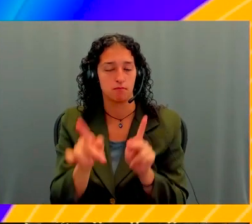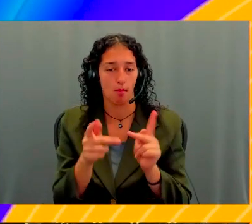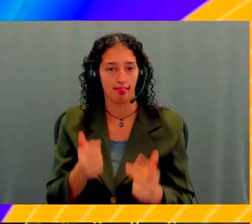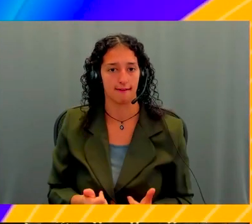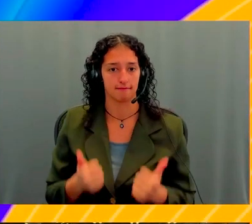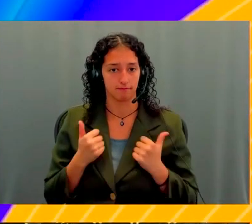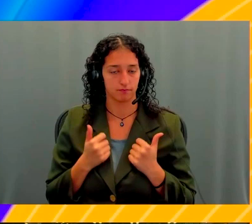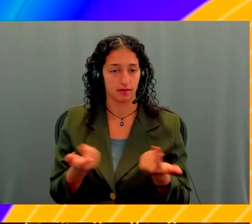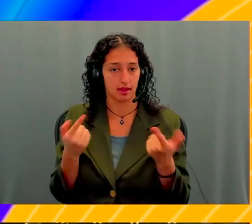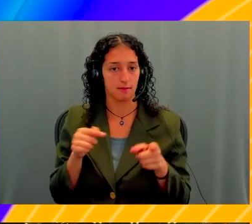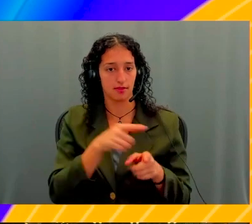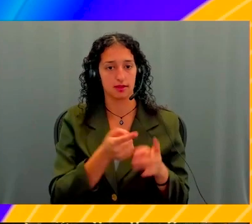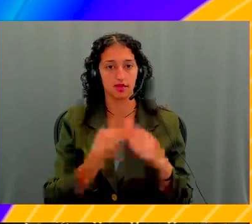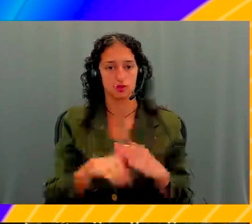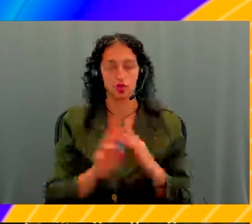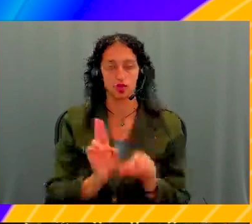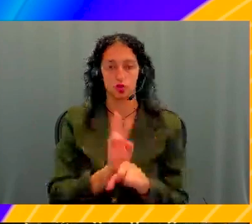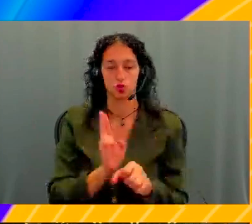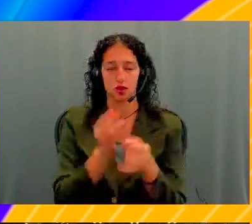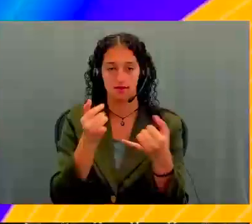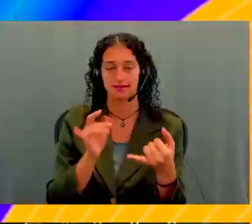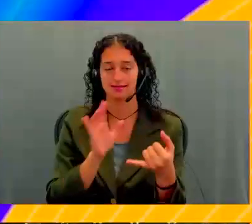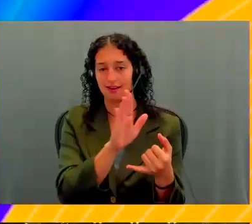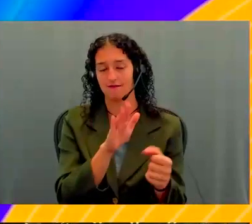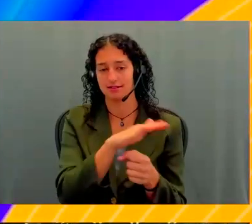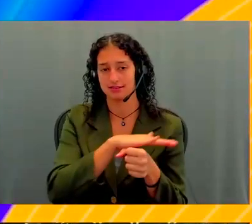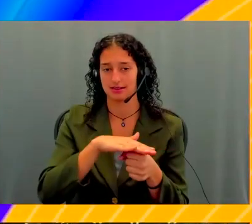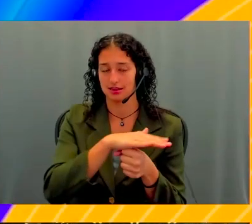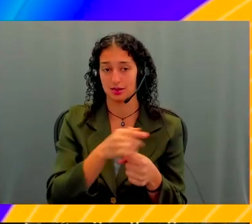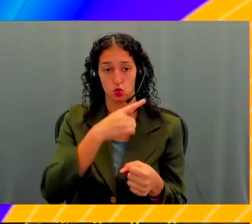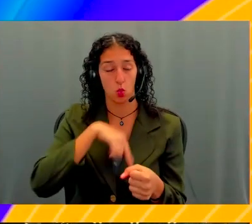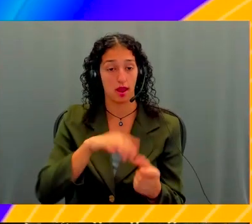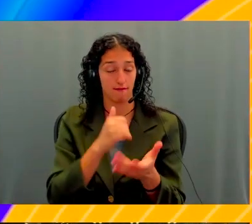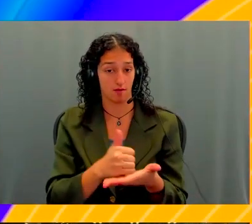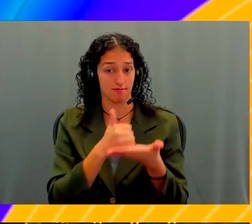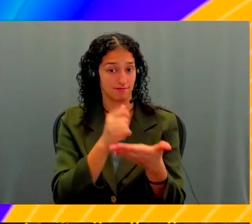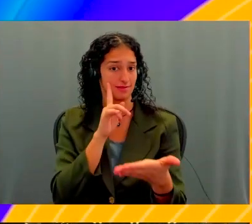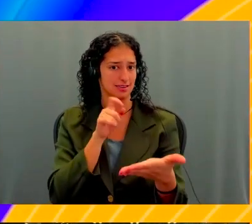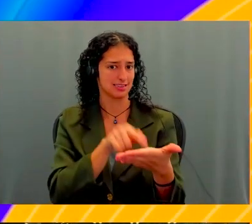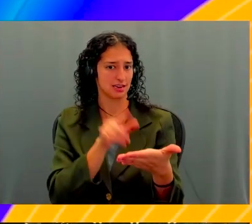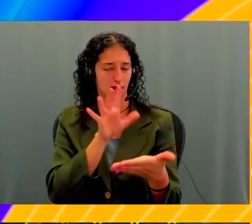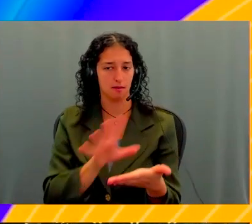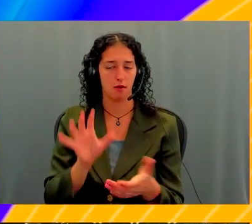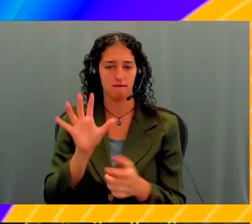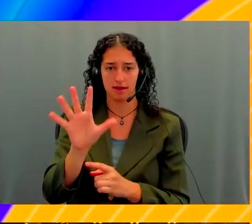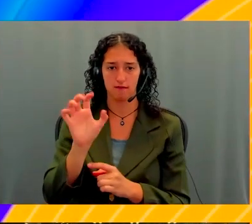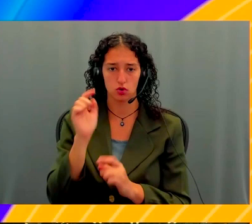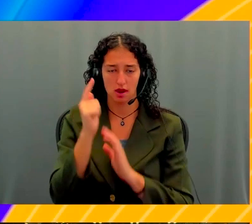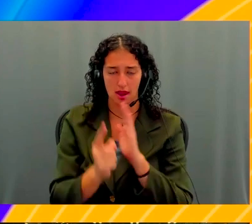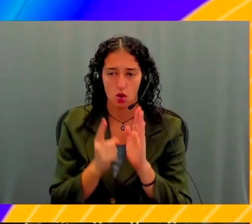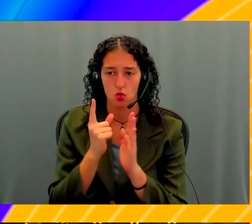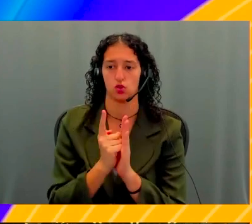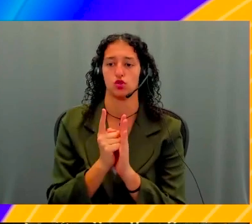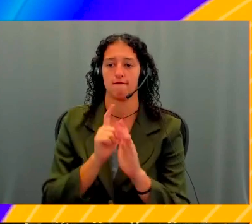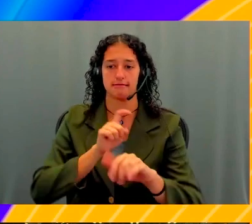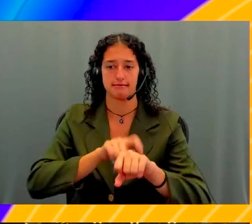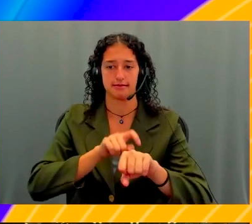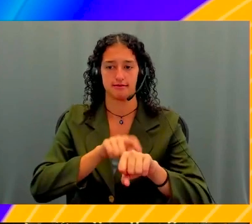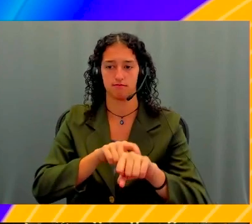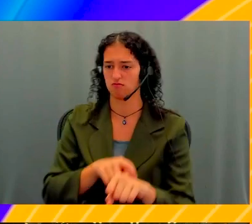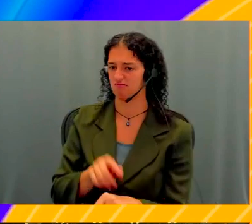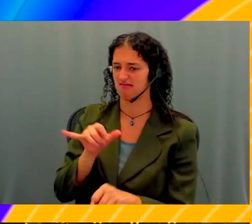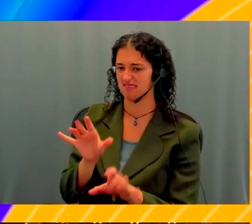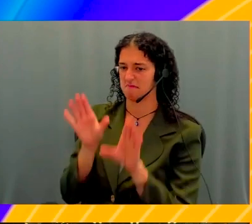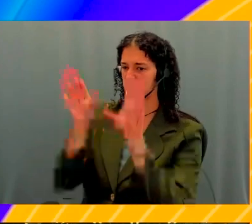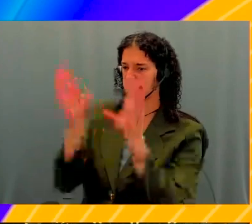lighthouse facilities, Monitron has helped them detect about 500 hours of downtime. So that's amazing. They've avoided